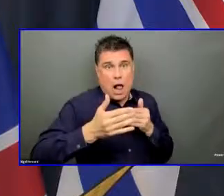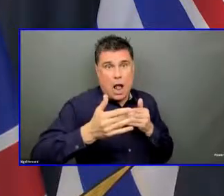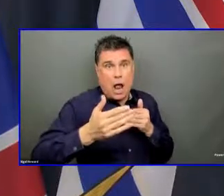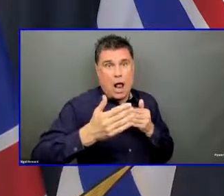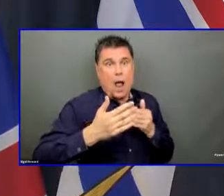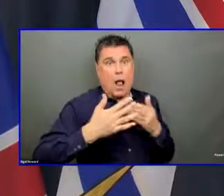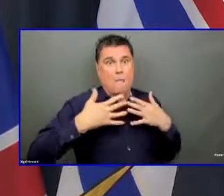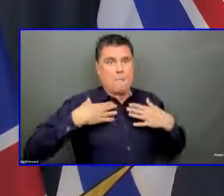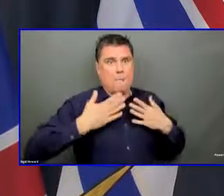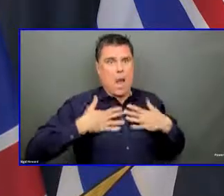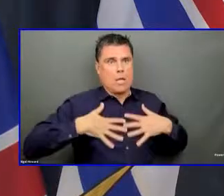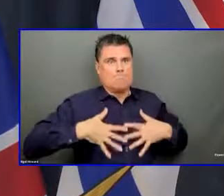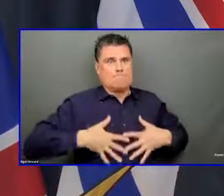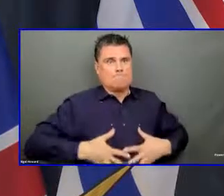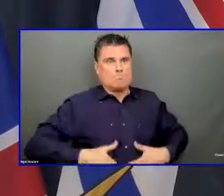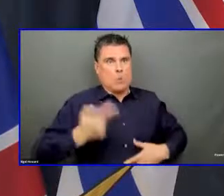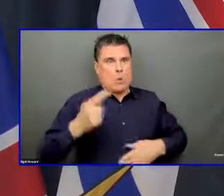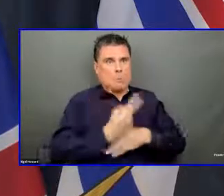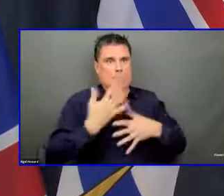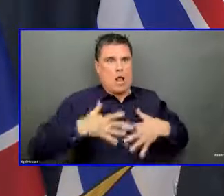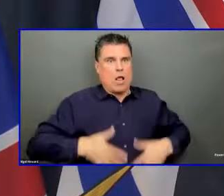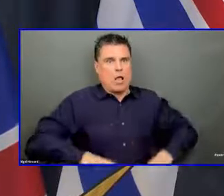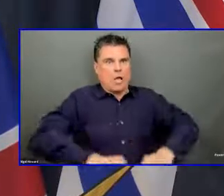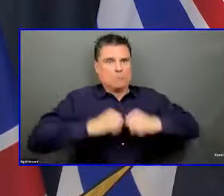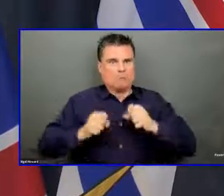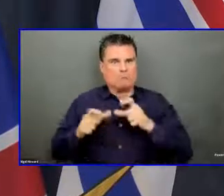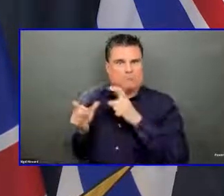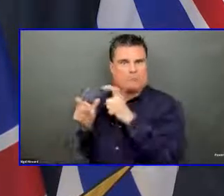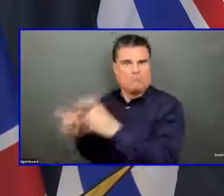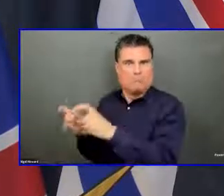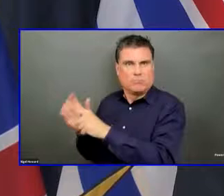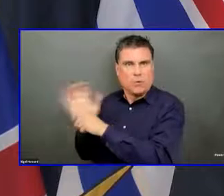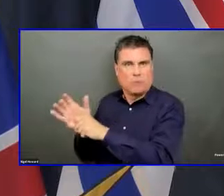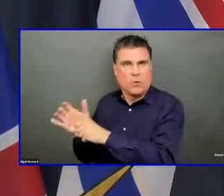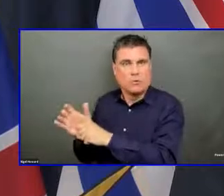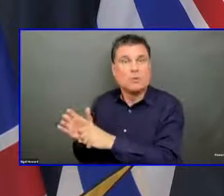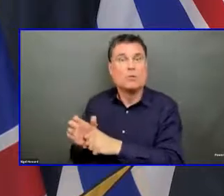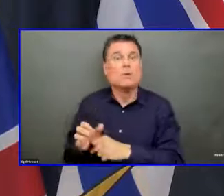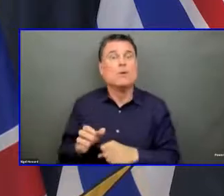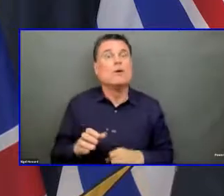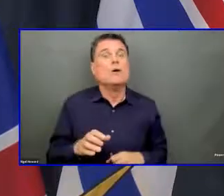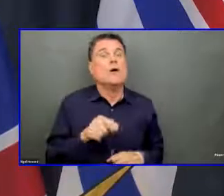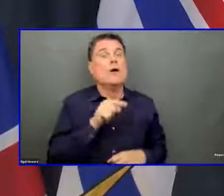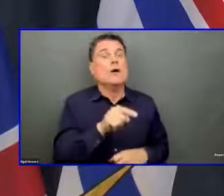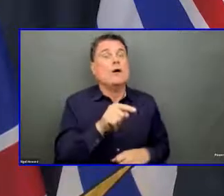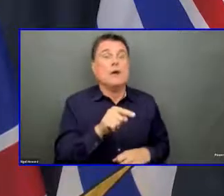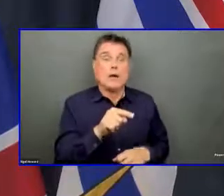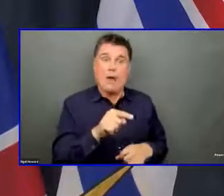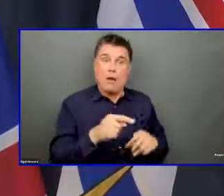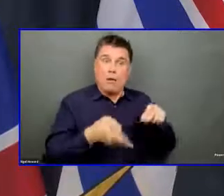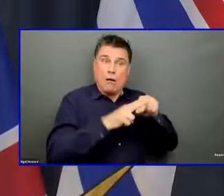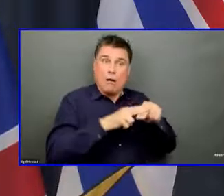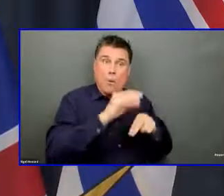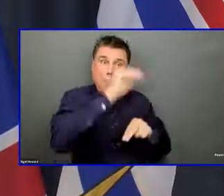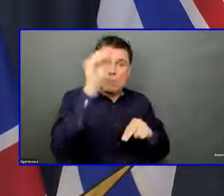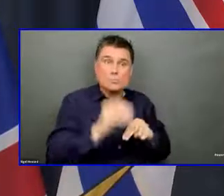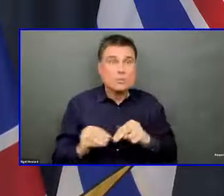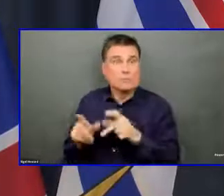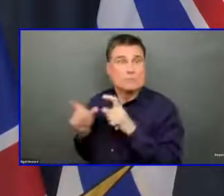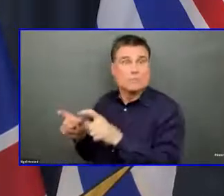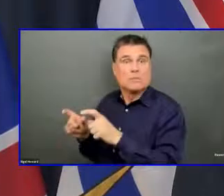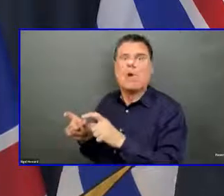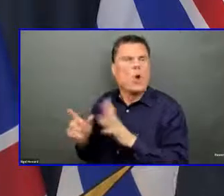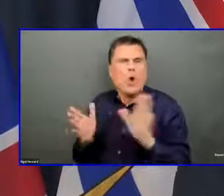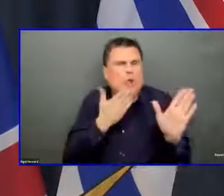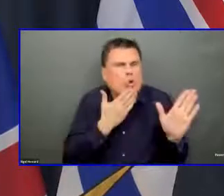see that, we also know that these vaccines that we've had in British Columbia to deal with COVID-19 are some of the most effective vaccines that